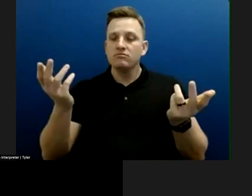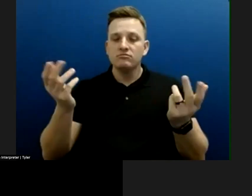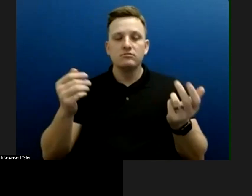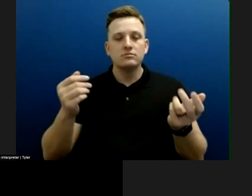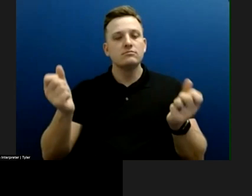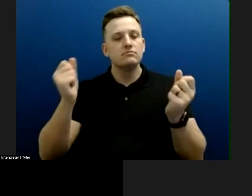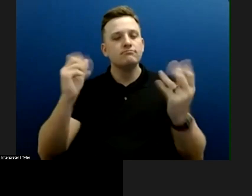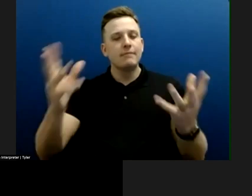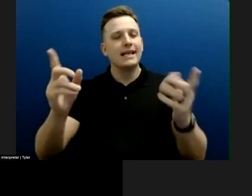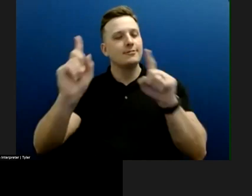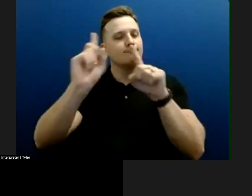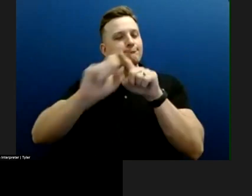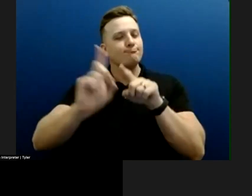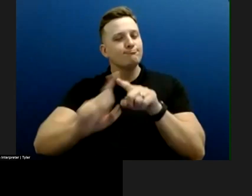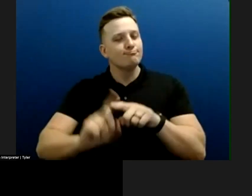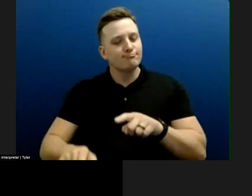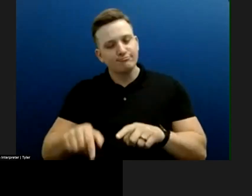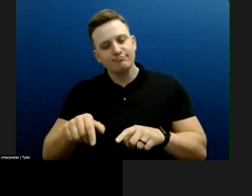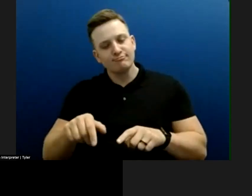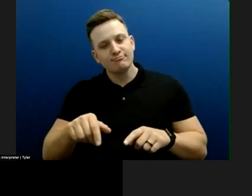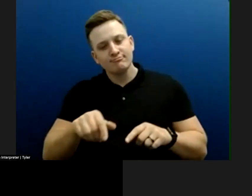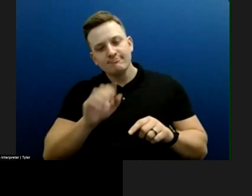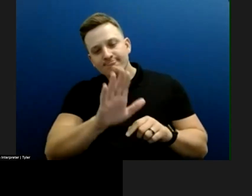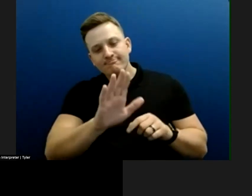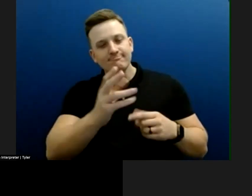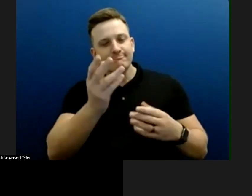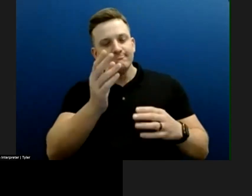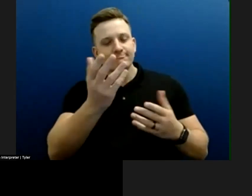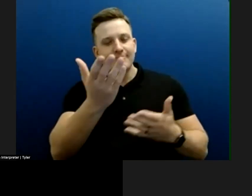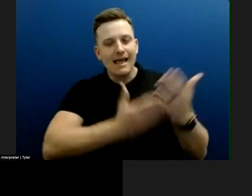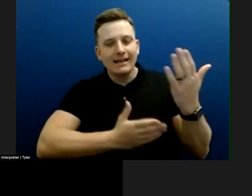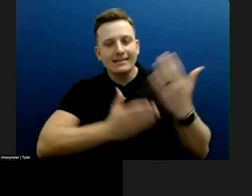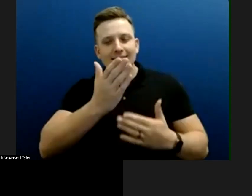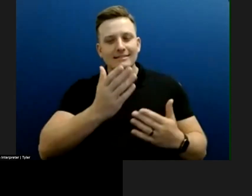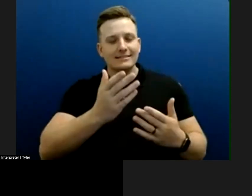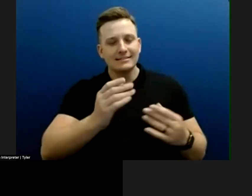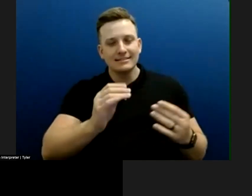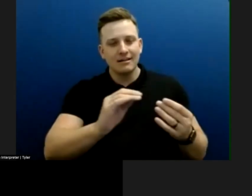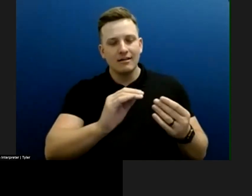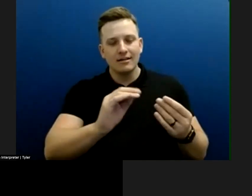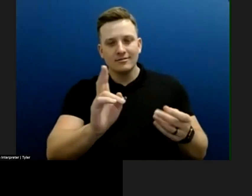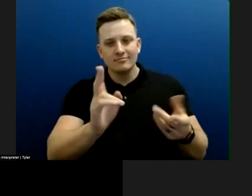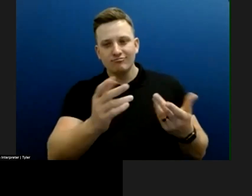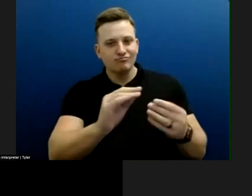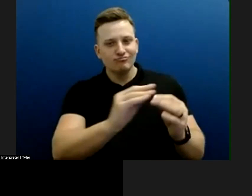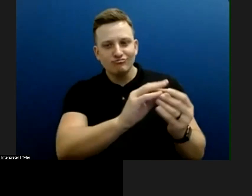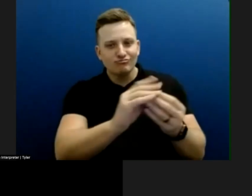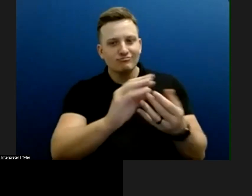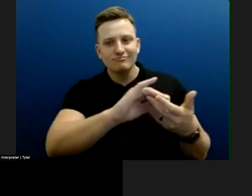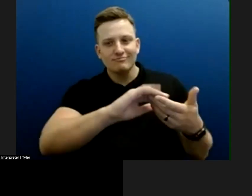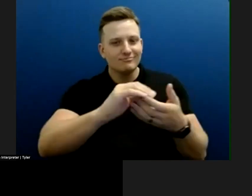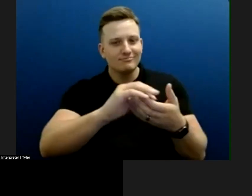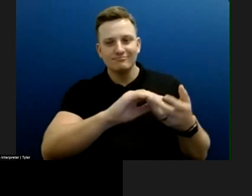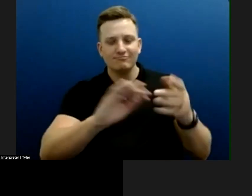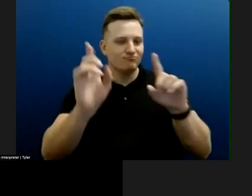did you see the hands being used in this clip?